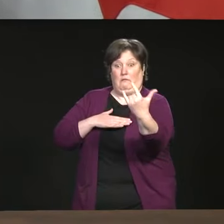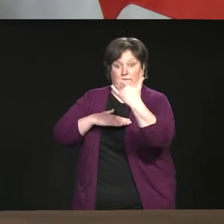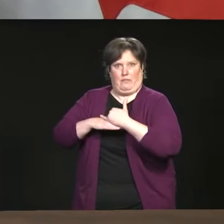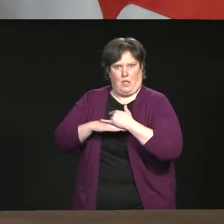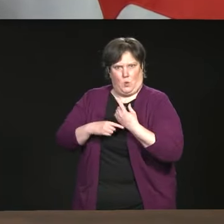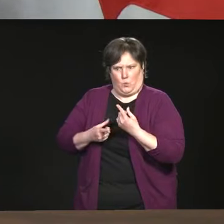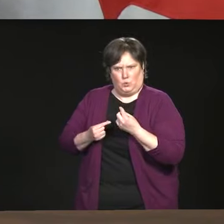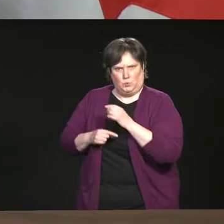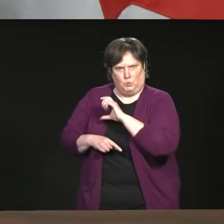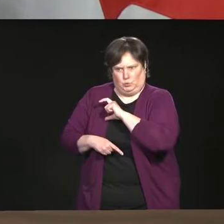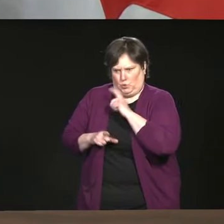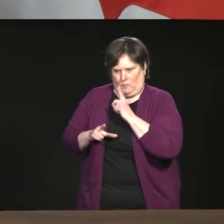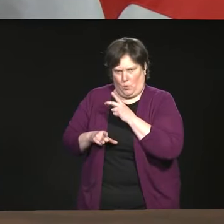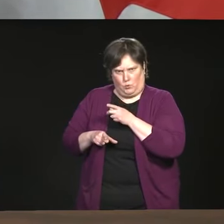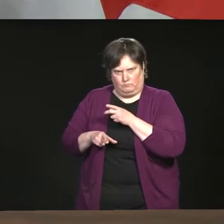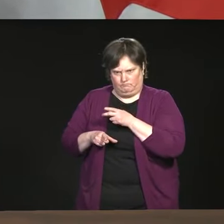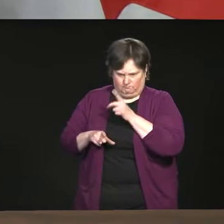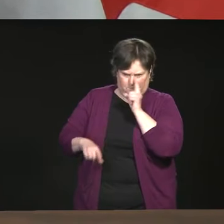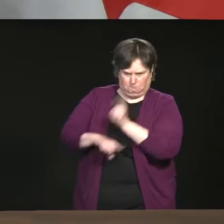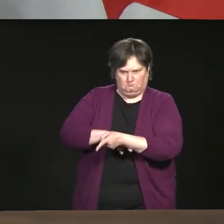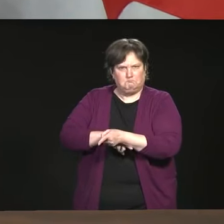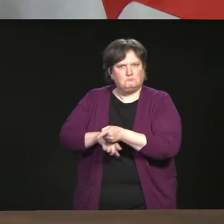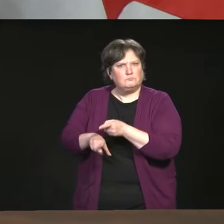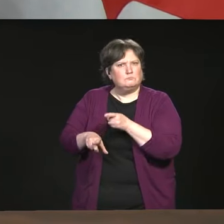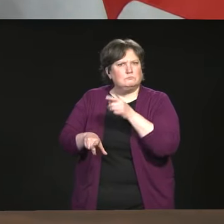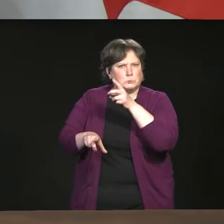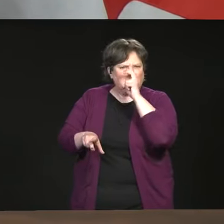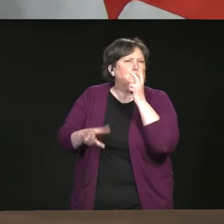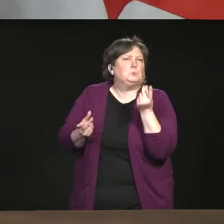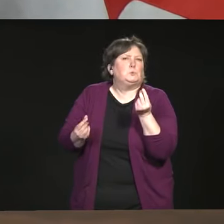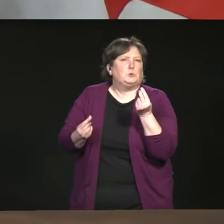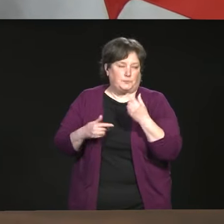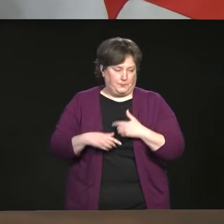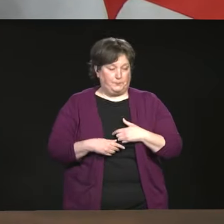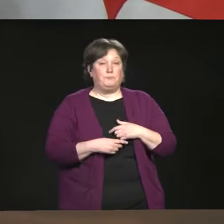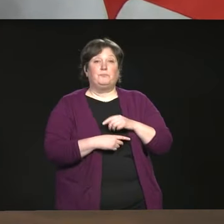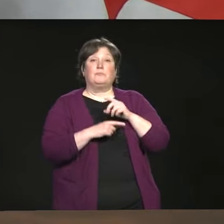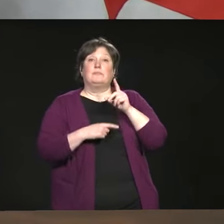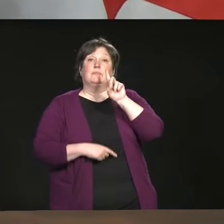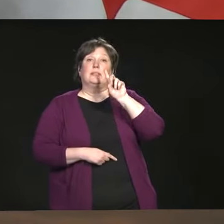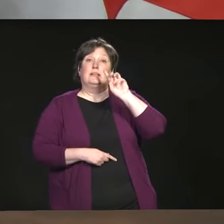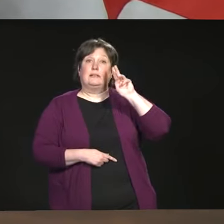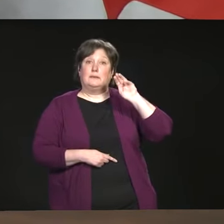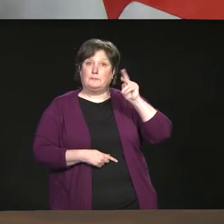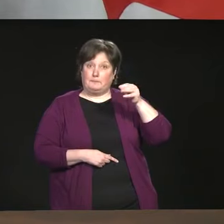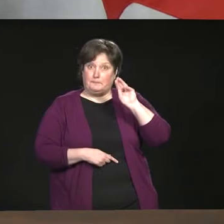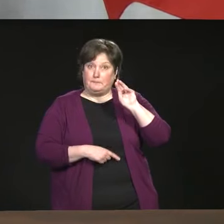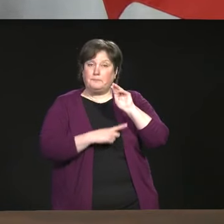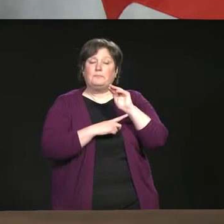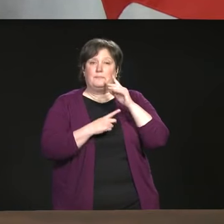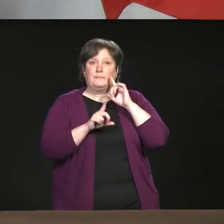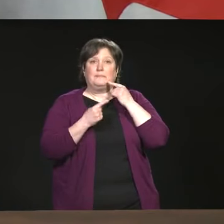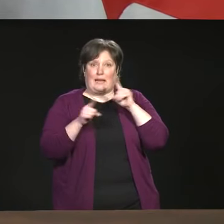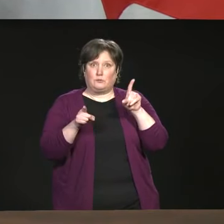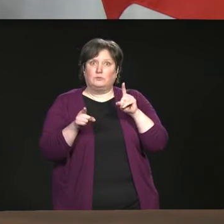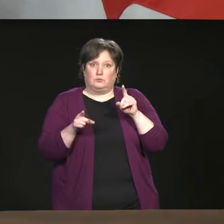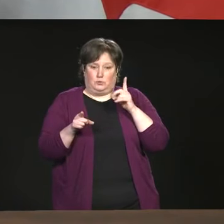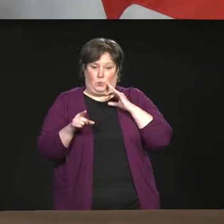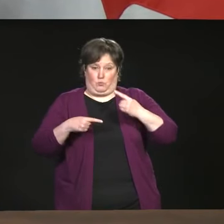Well, I think we announced today some stepped up border measures, which are very important